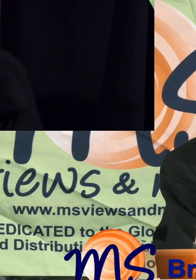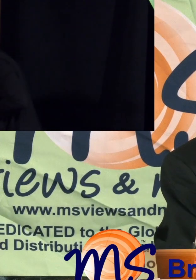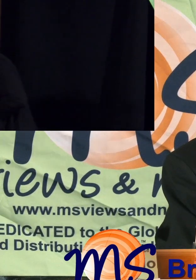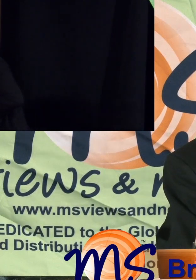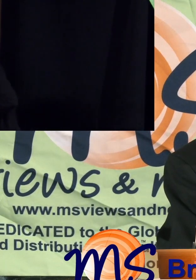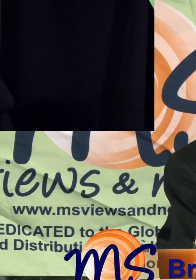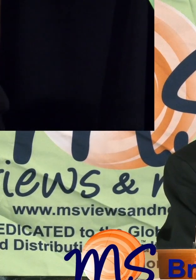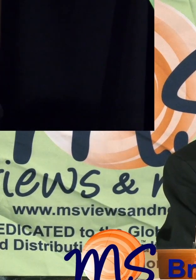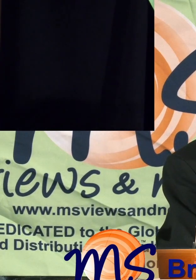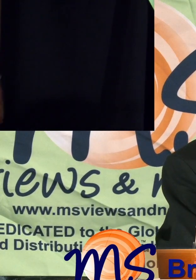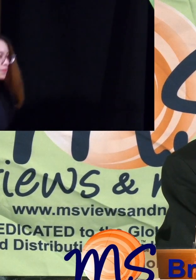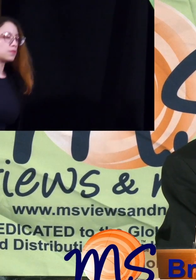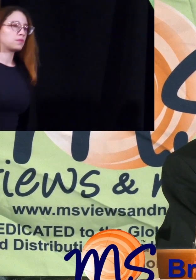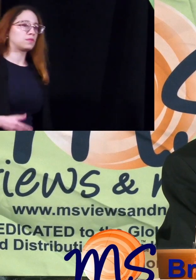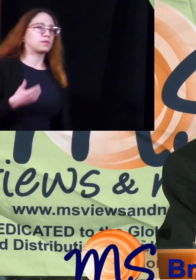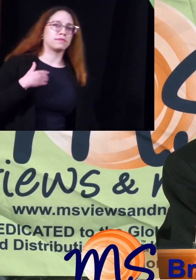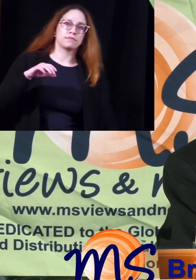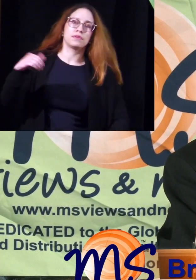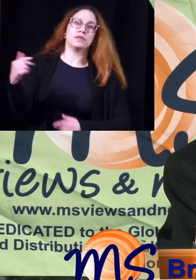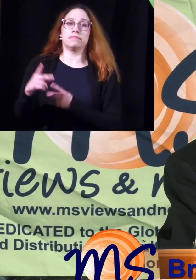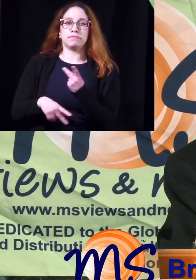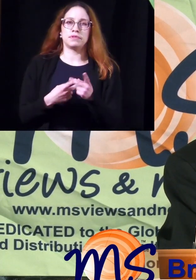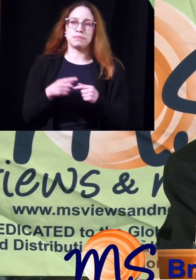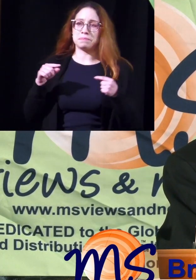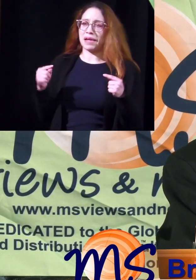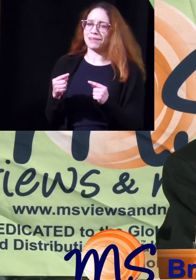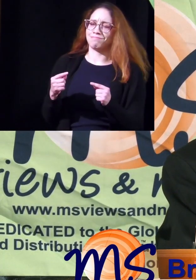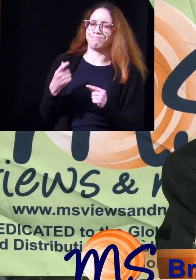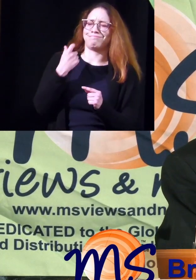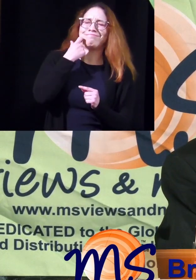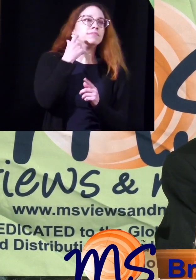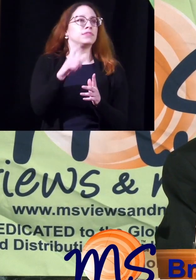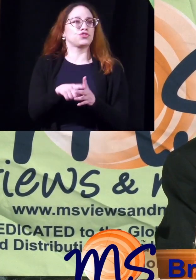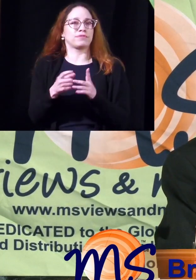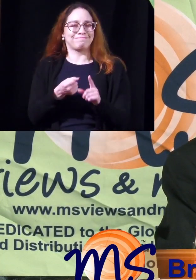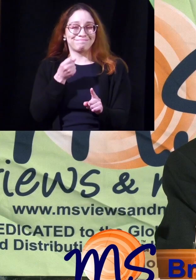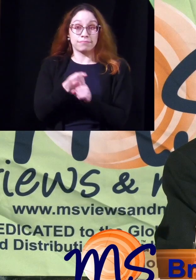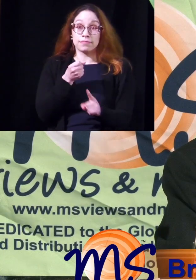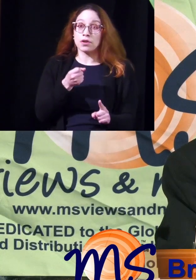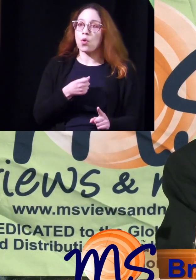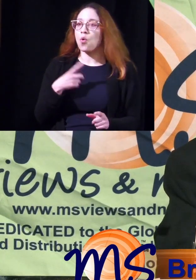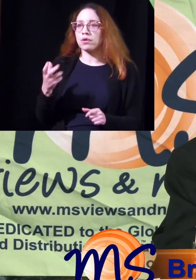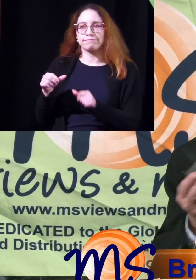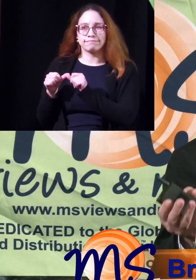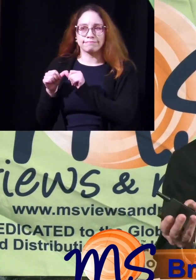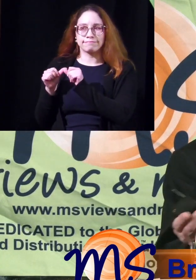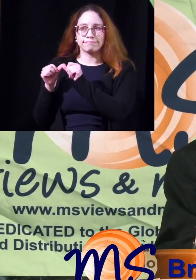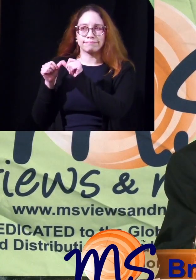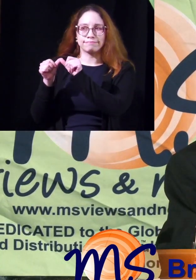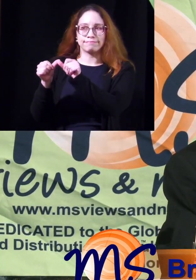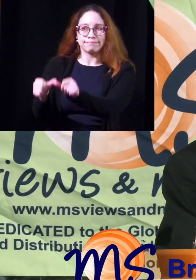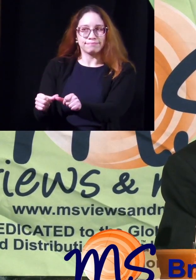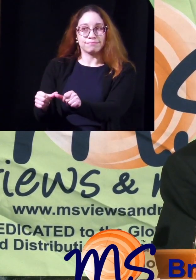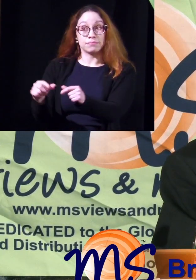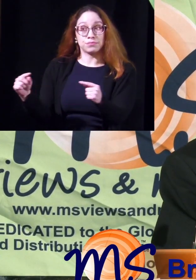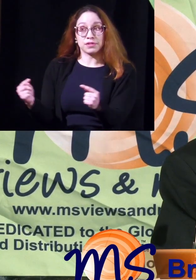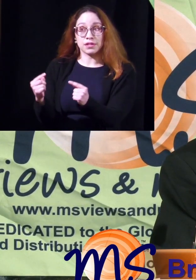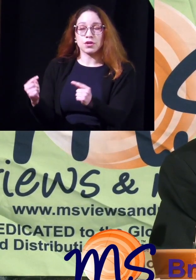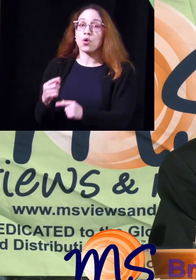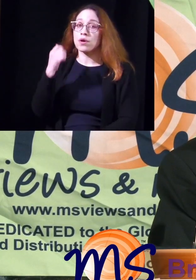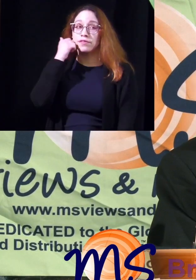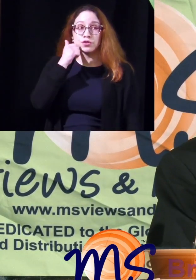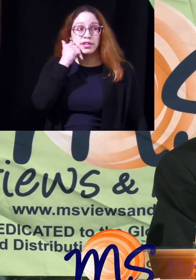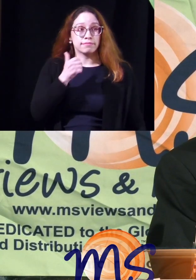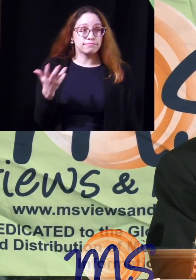an acute pain? Did it just start? Is it a chronic pain? Has it been there for a long time? Is it there every